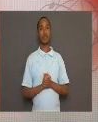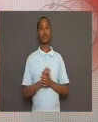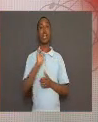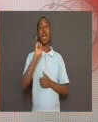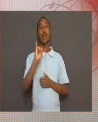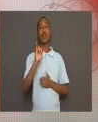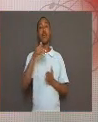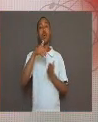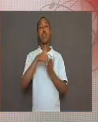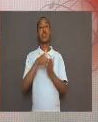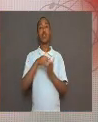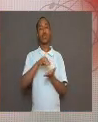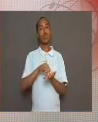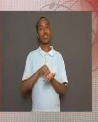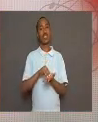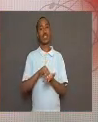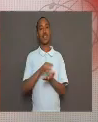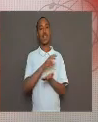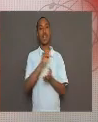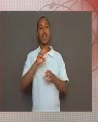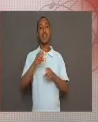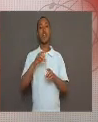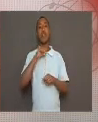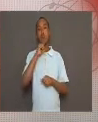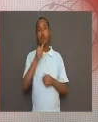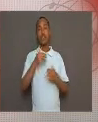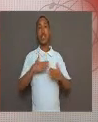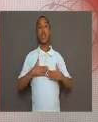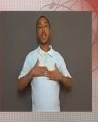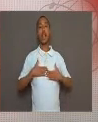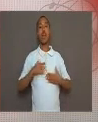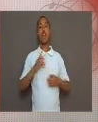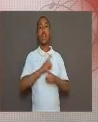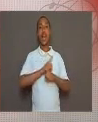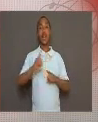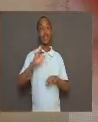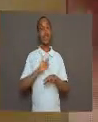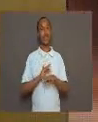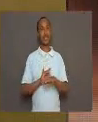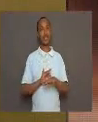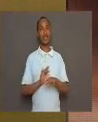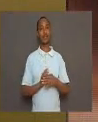Iodine is also toxic and should not be inhaled or directly touched.